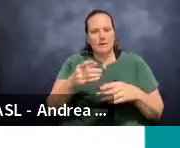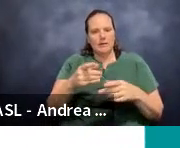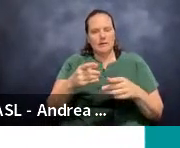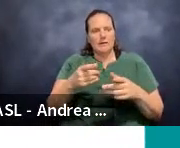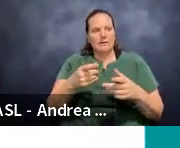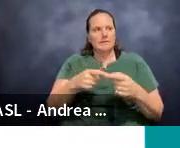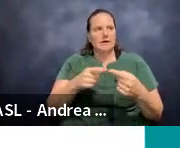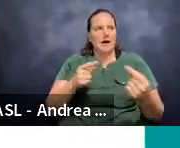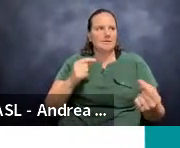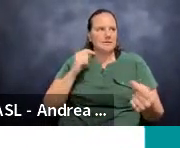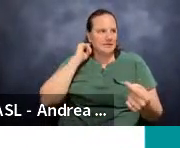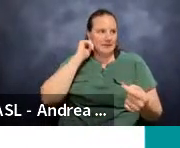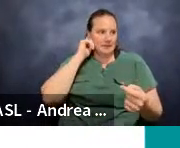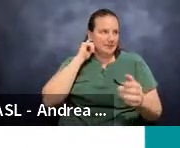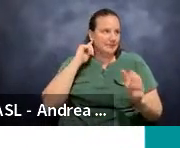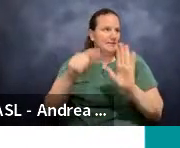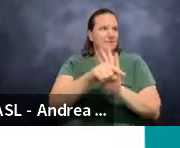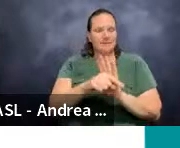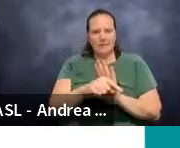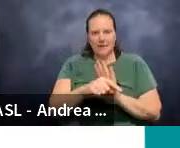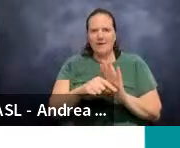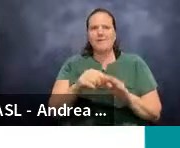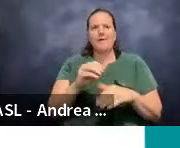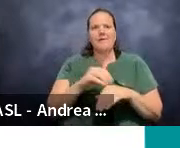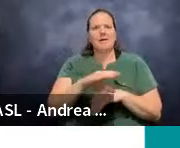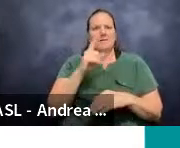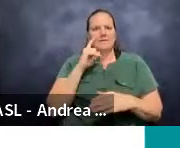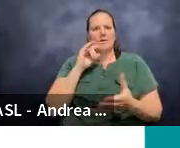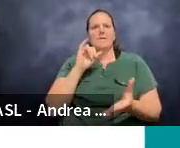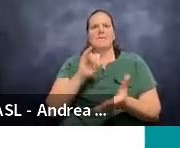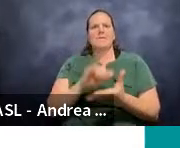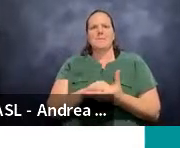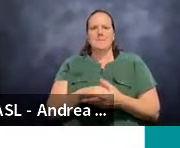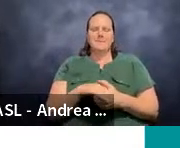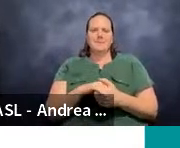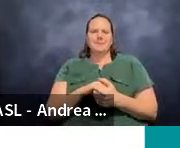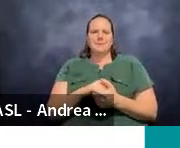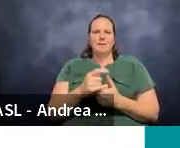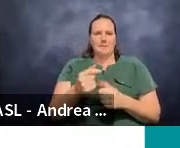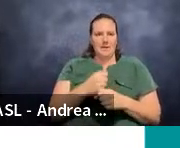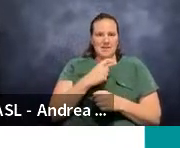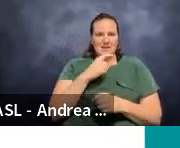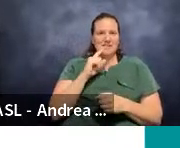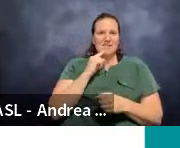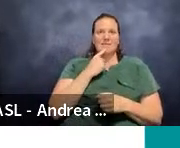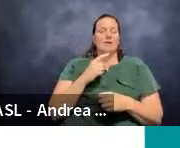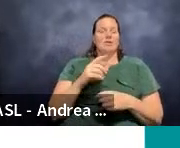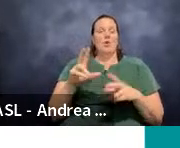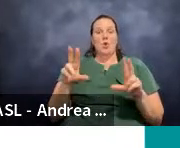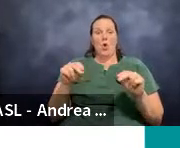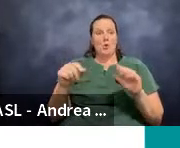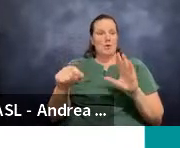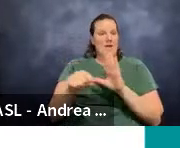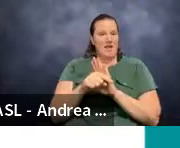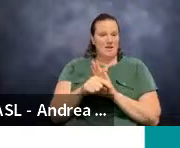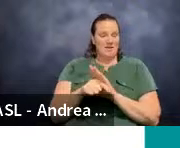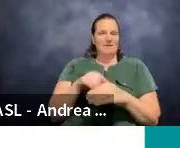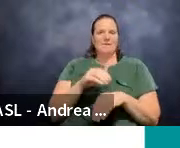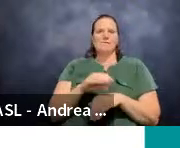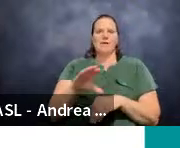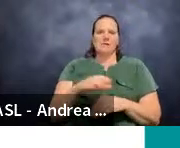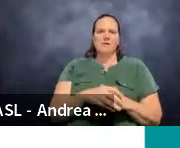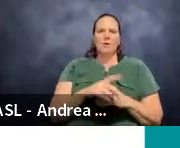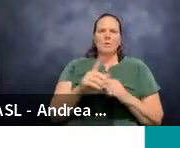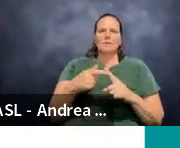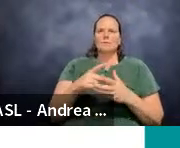the characteristics of an historic property that make it significant. A no adverse effect, which is determined when a